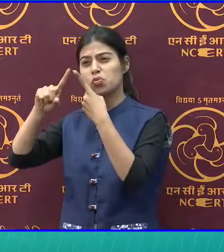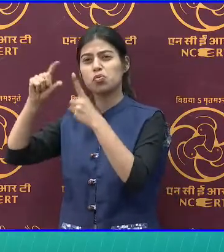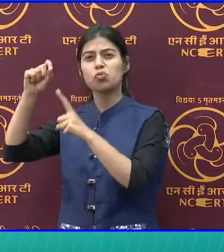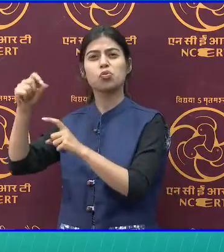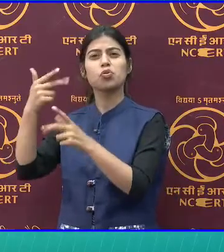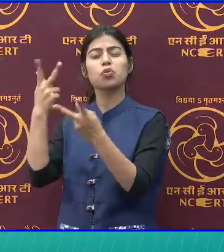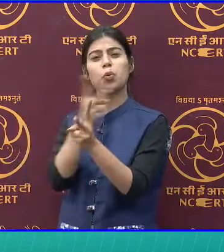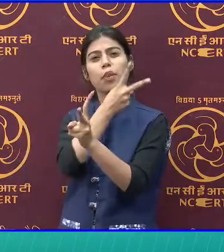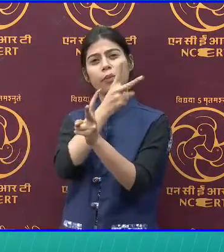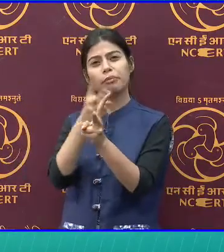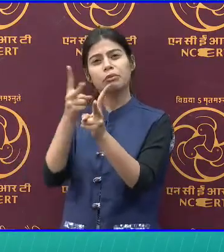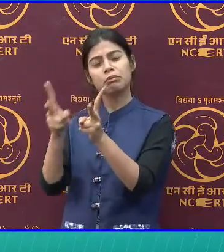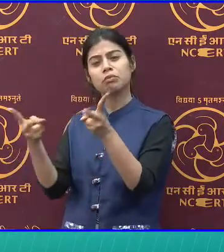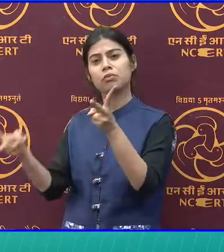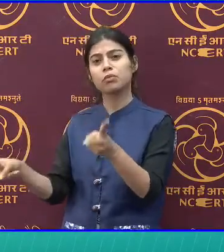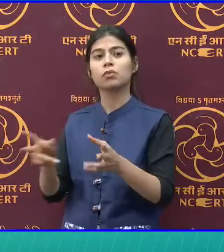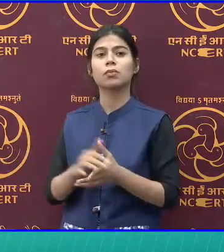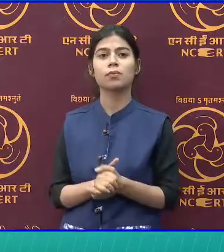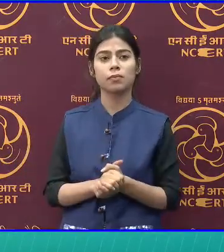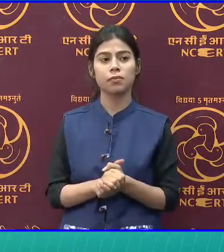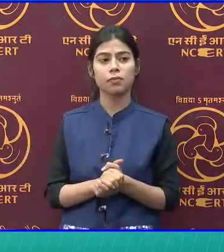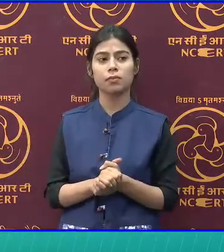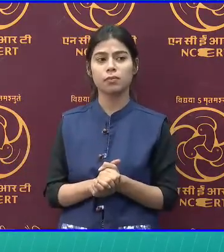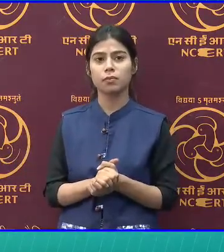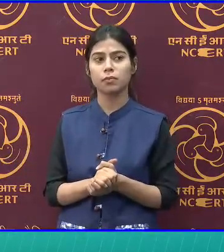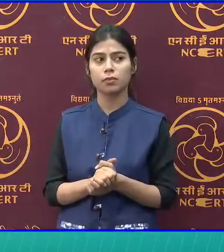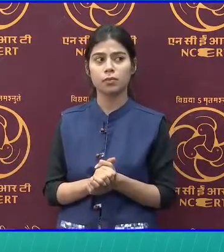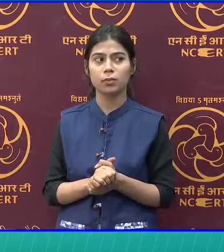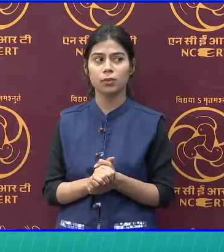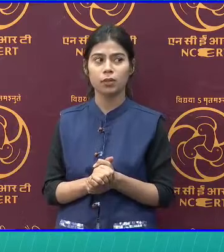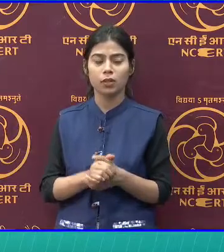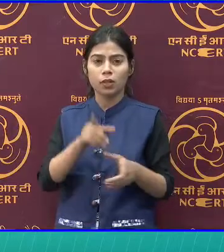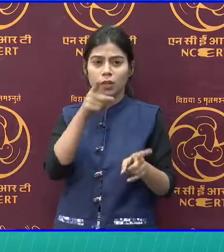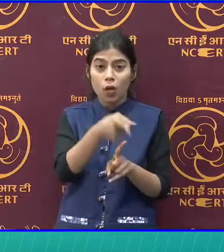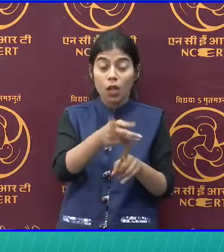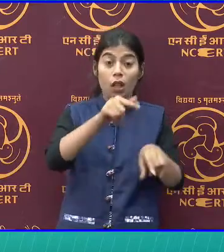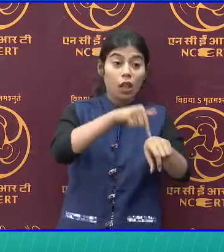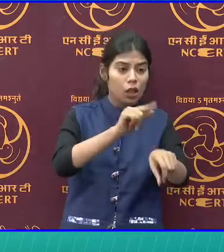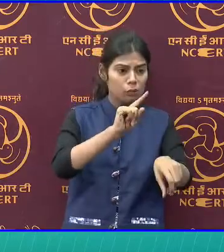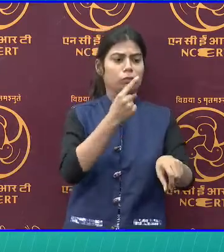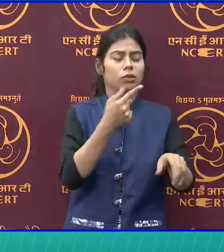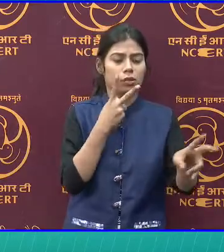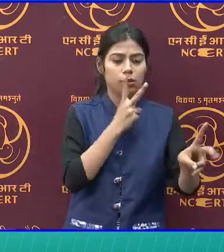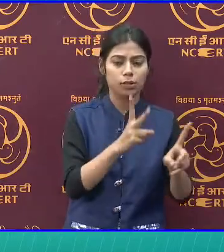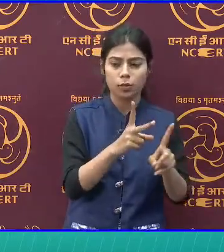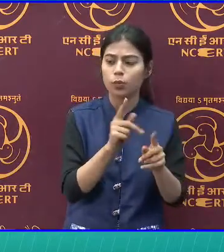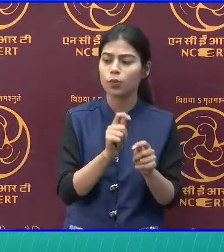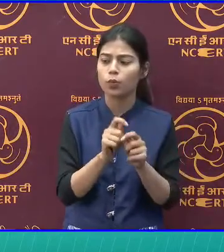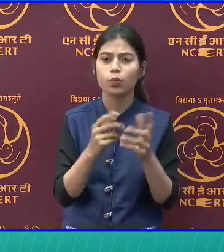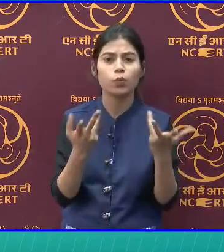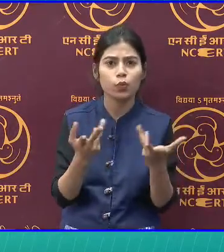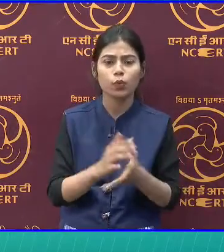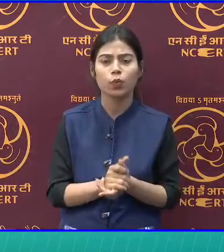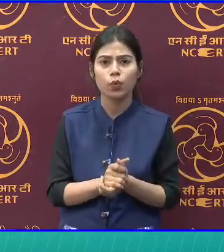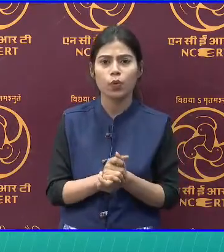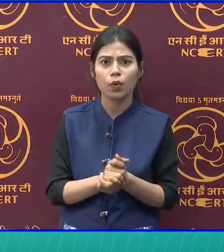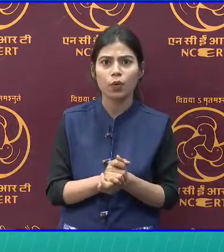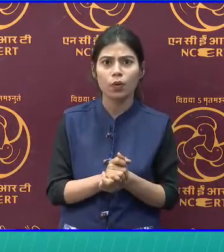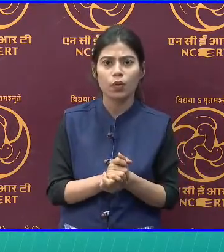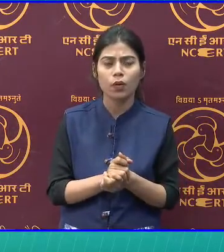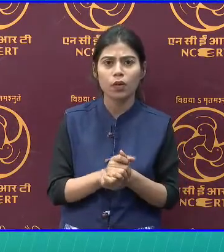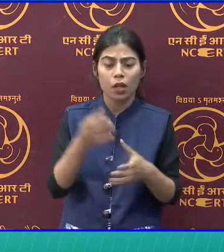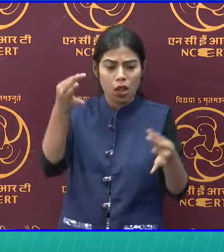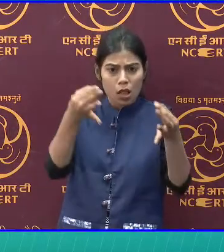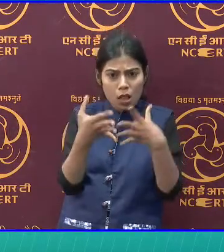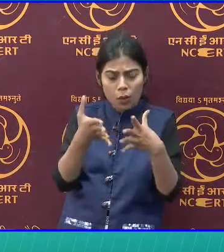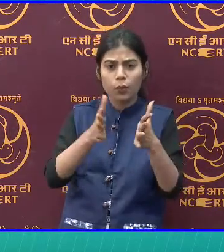like earth and our environment, resource and so on actually. So this time what we have been, what we attempted in this new textbook is that